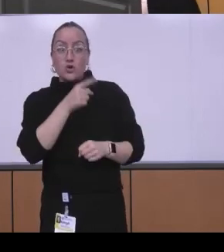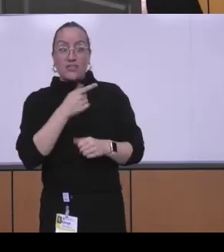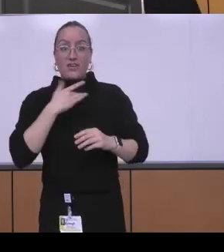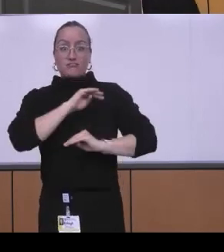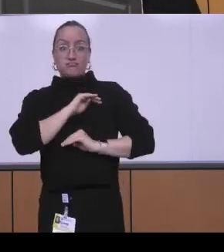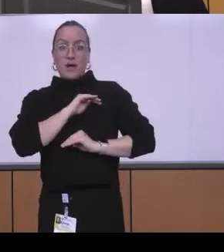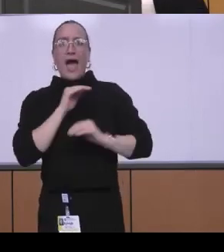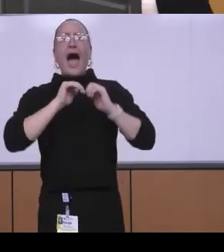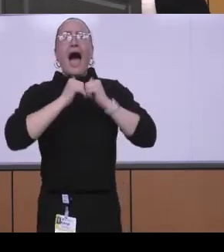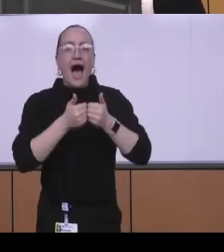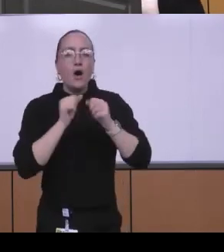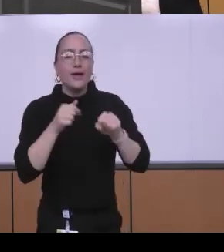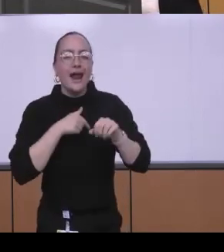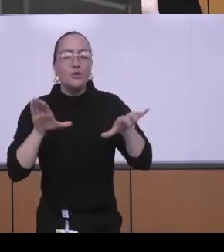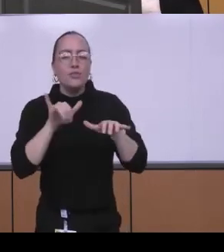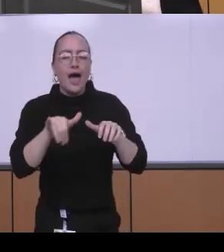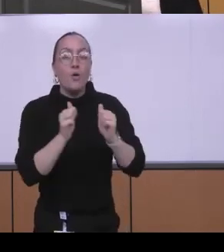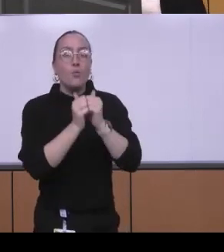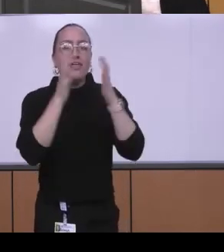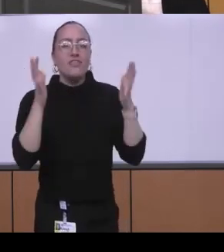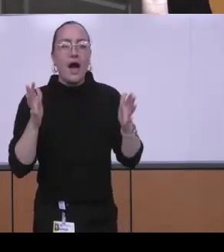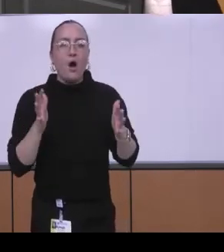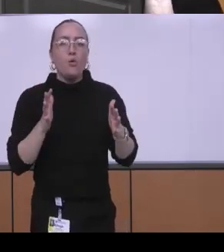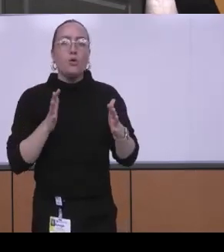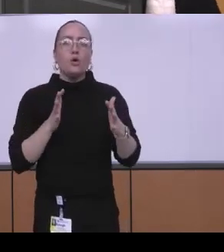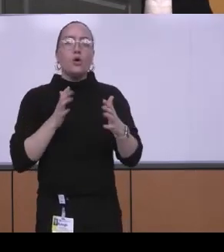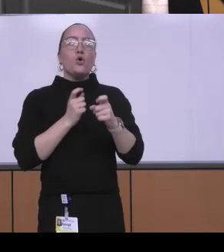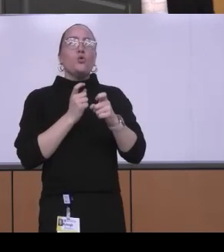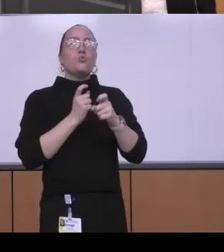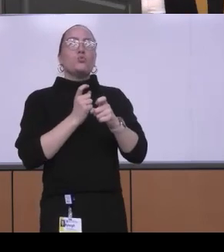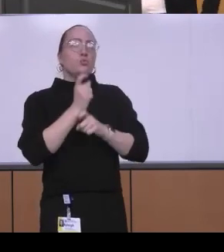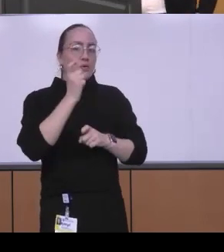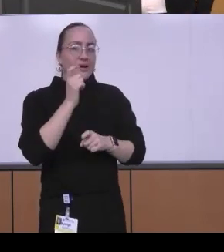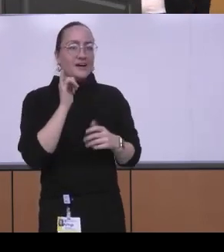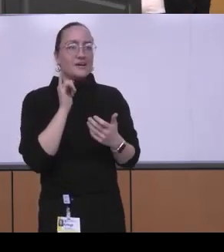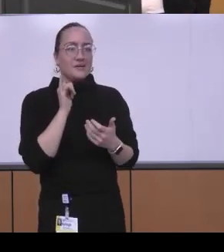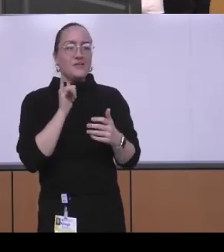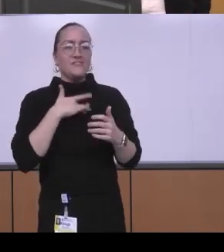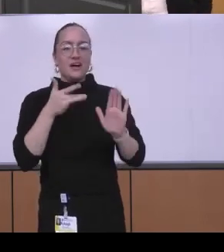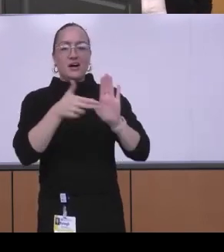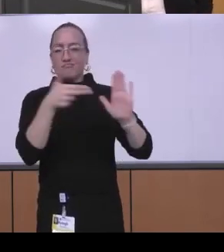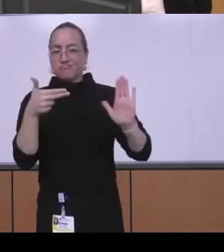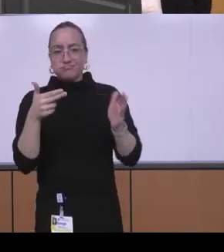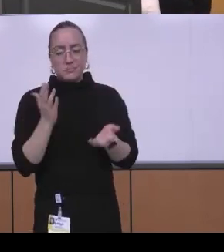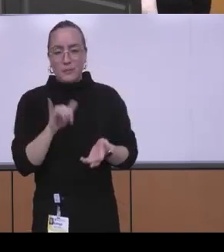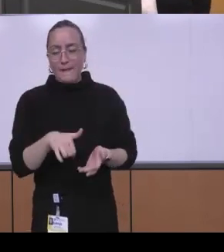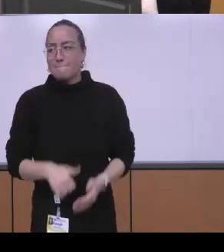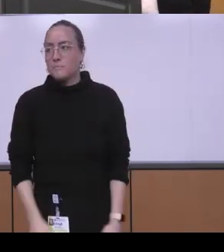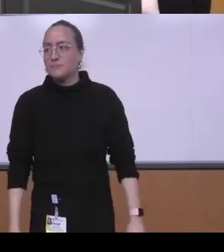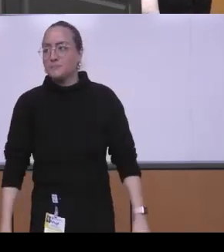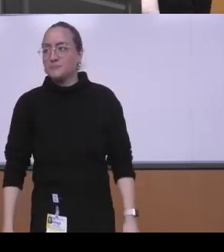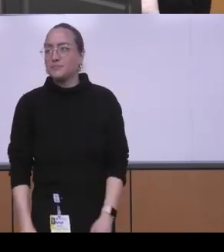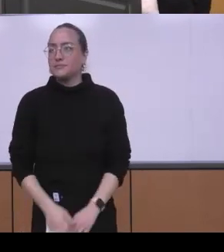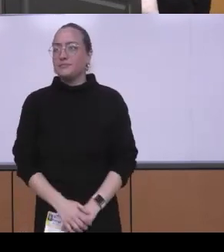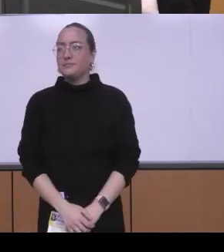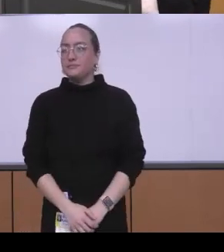What is a way to do that without abusifying their needs to use child abuse as a way to get that services? Yes, another recommendation for the